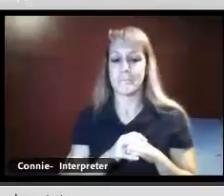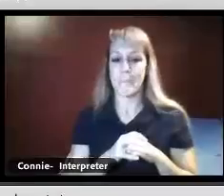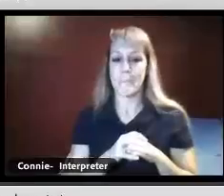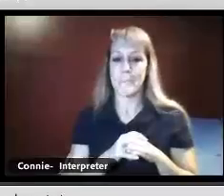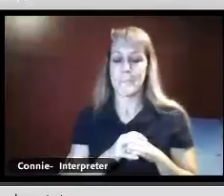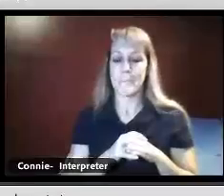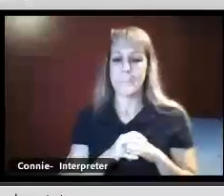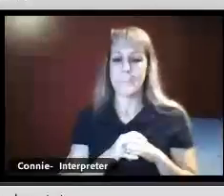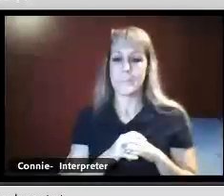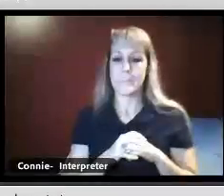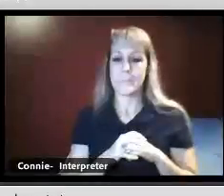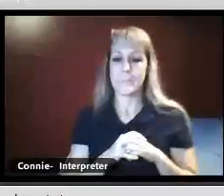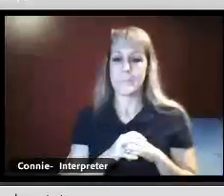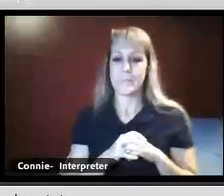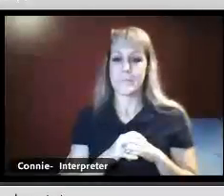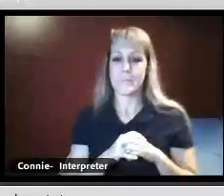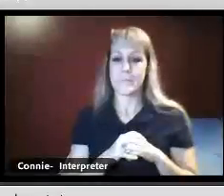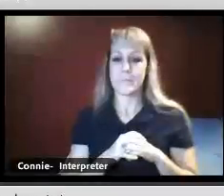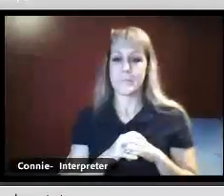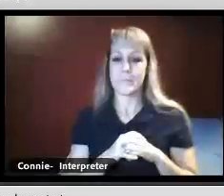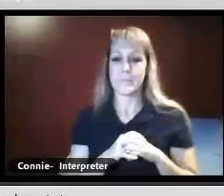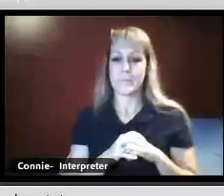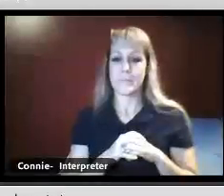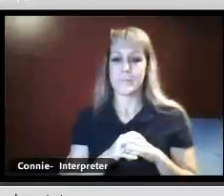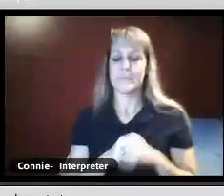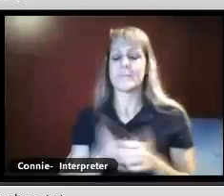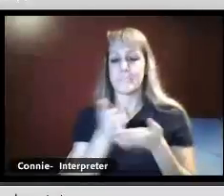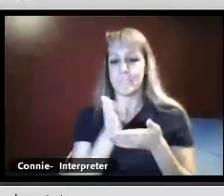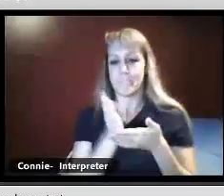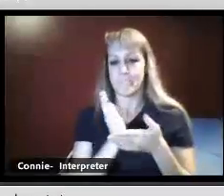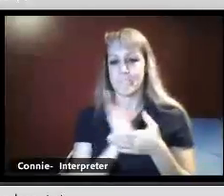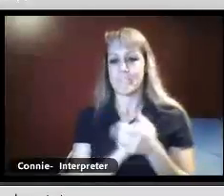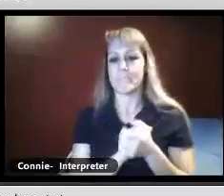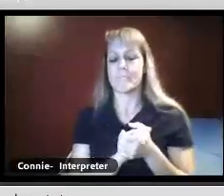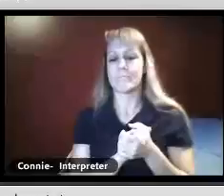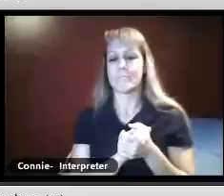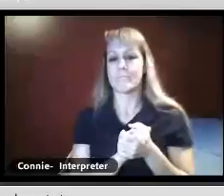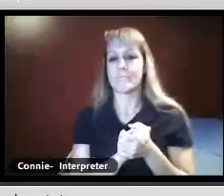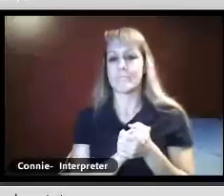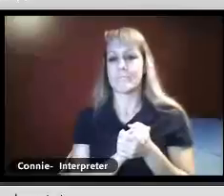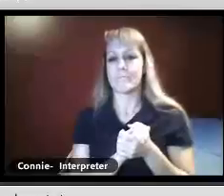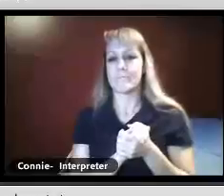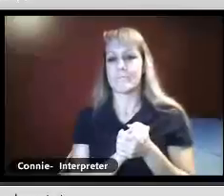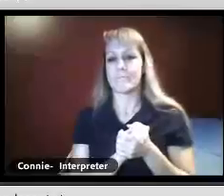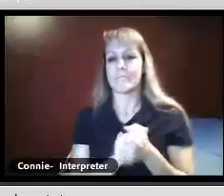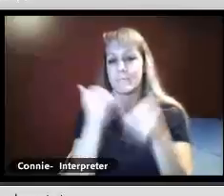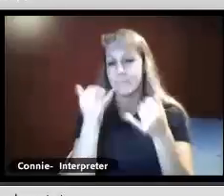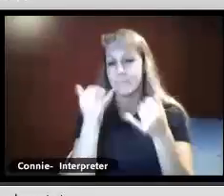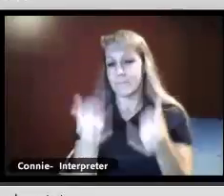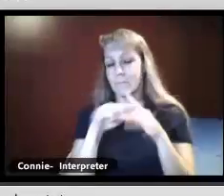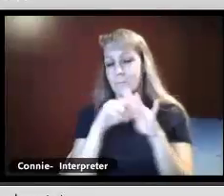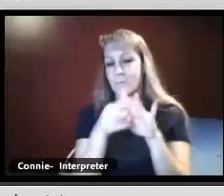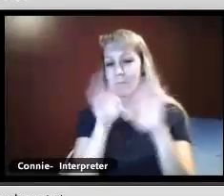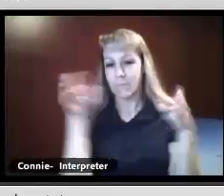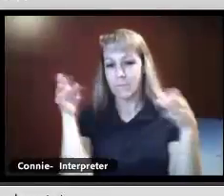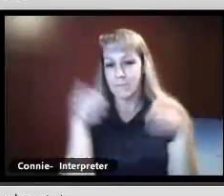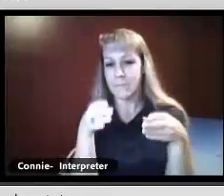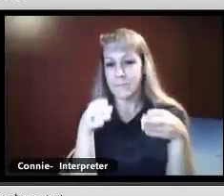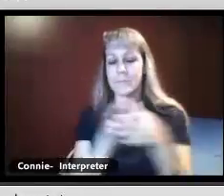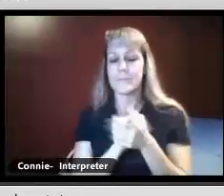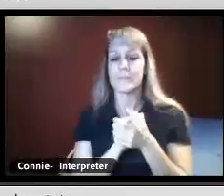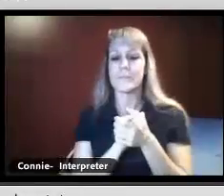All right. Now we're going to start focusing on